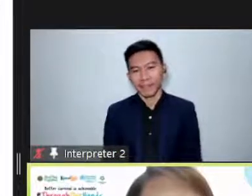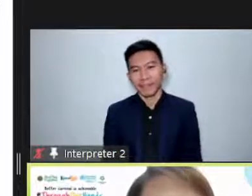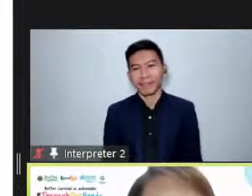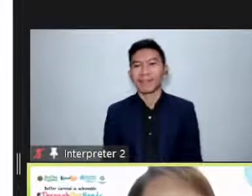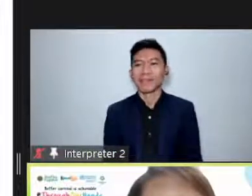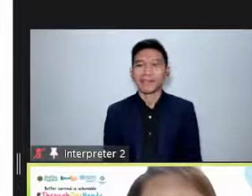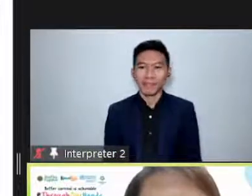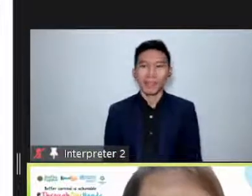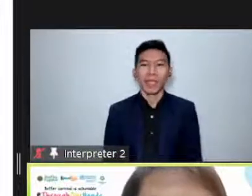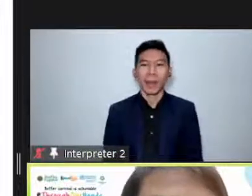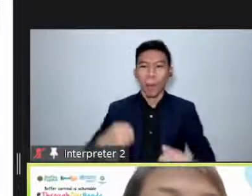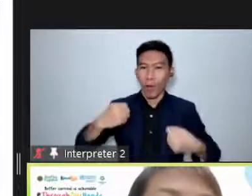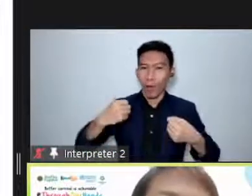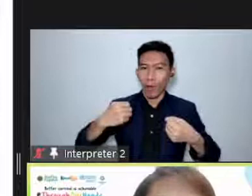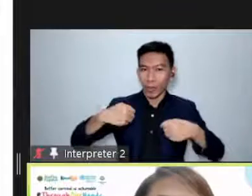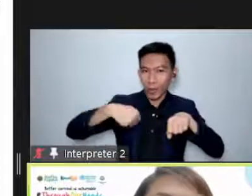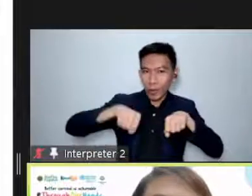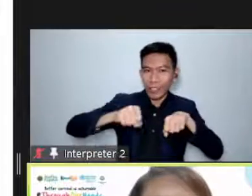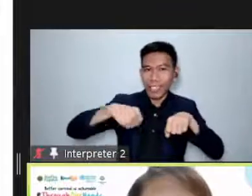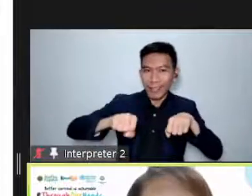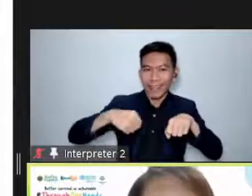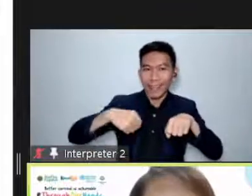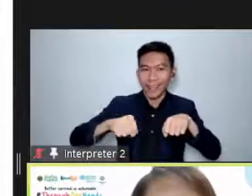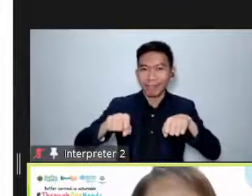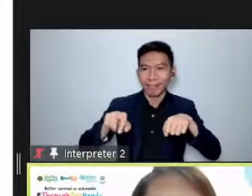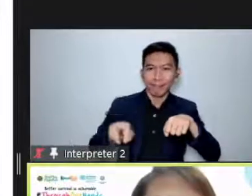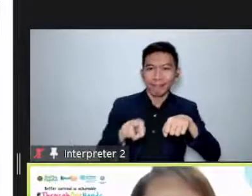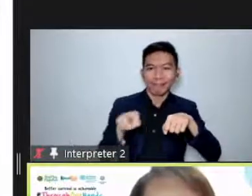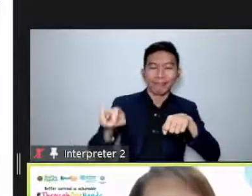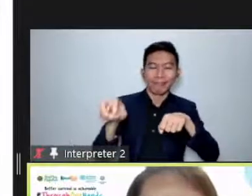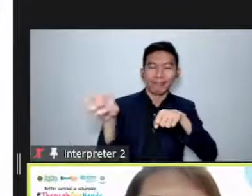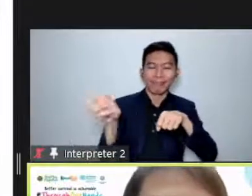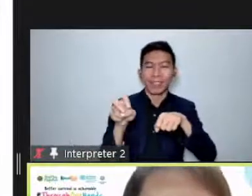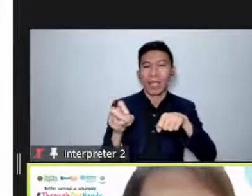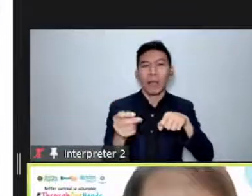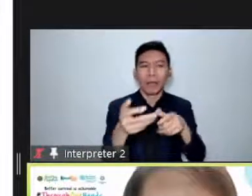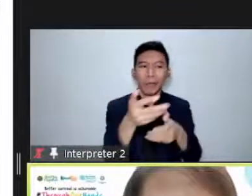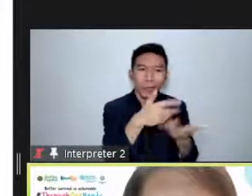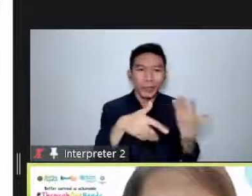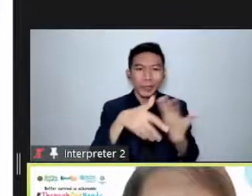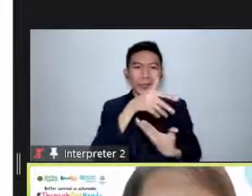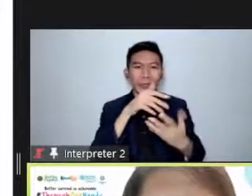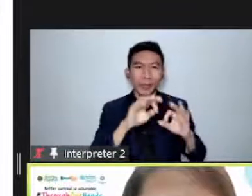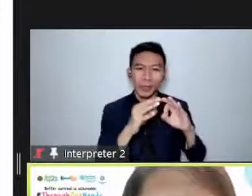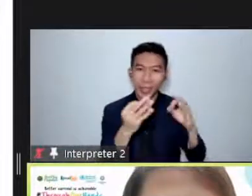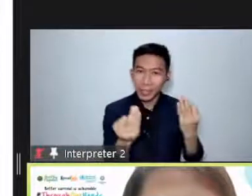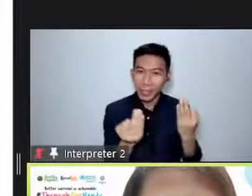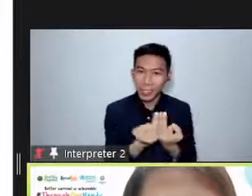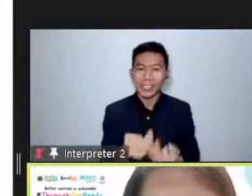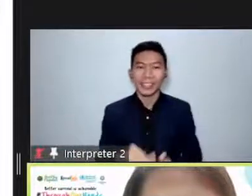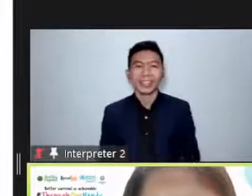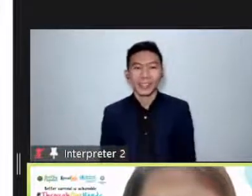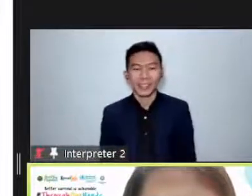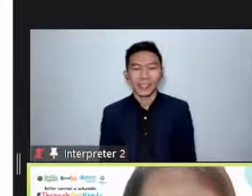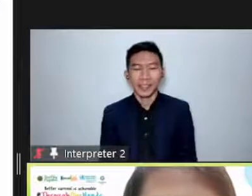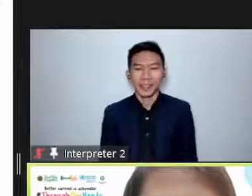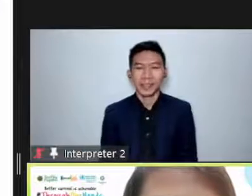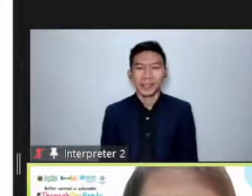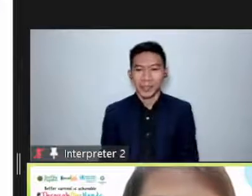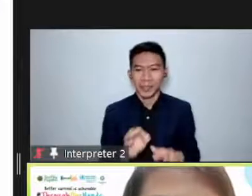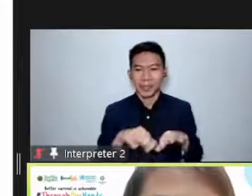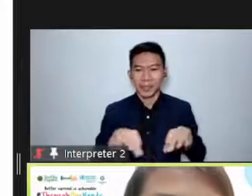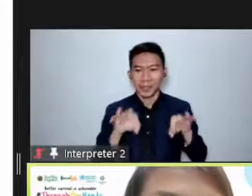Motorcycle touring. Spending time with the family. It's very important. And we have another one.